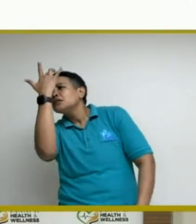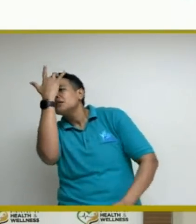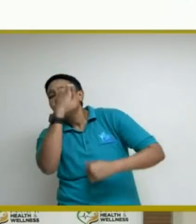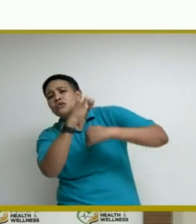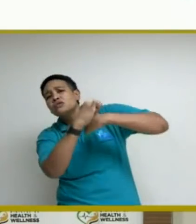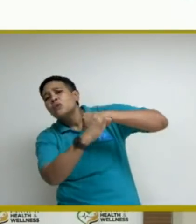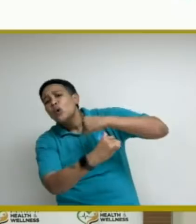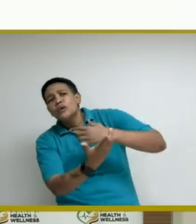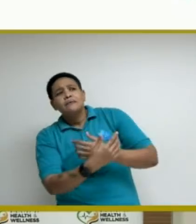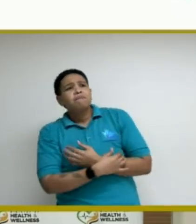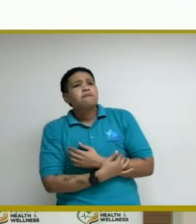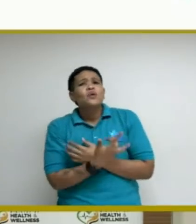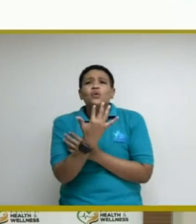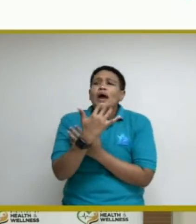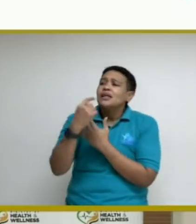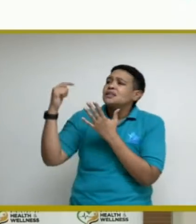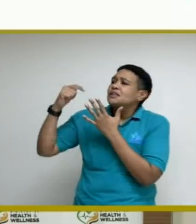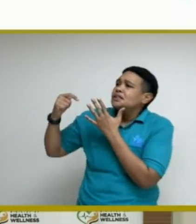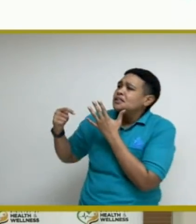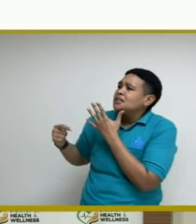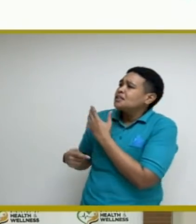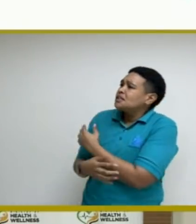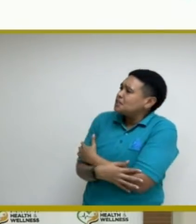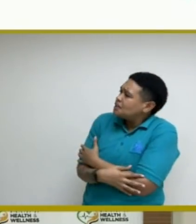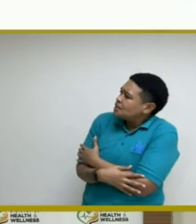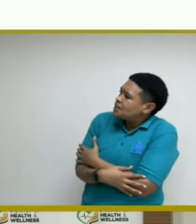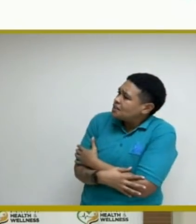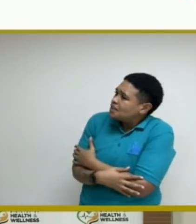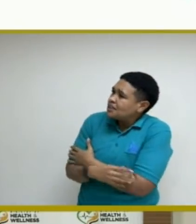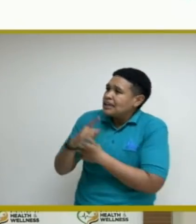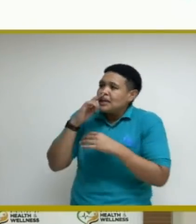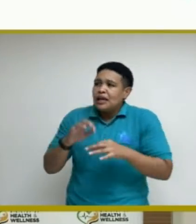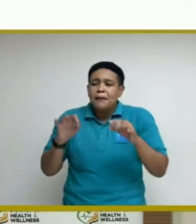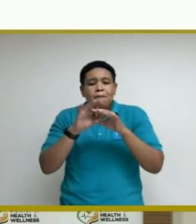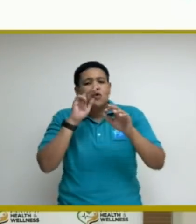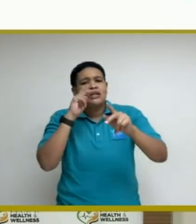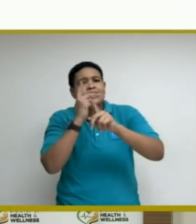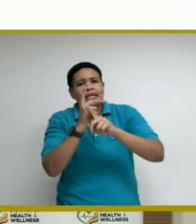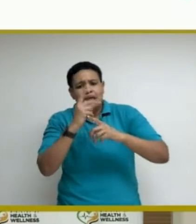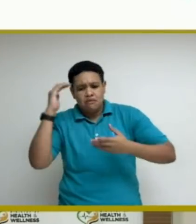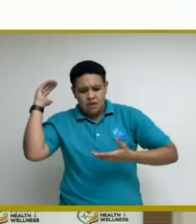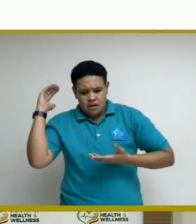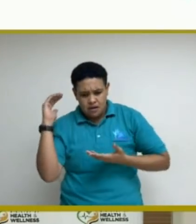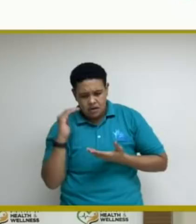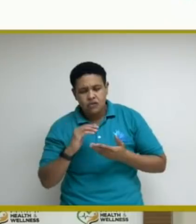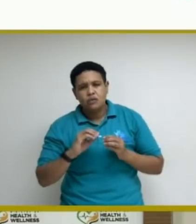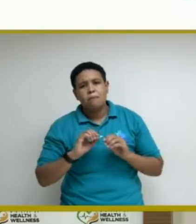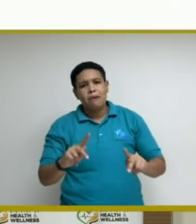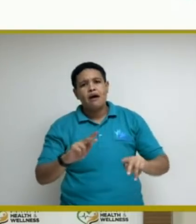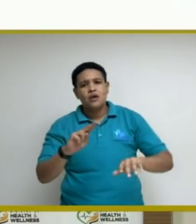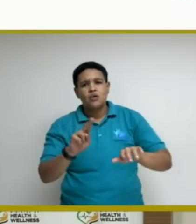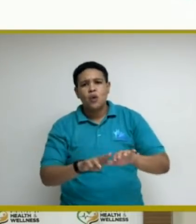very important to keep this trend going down so that we can resume some of the normal activities within the hospital.